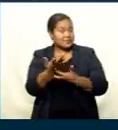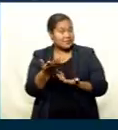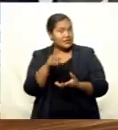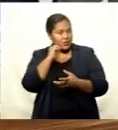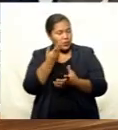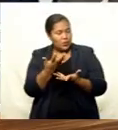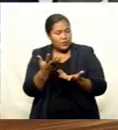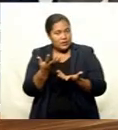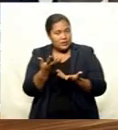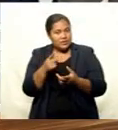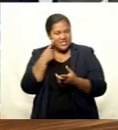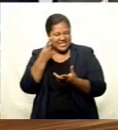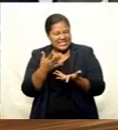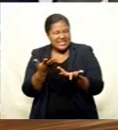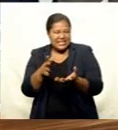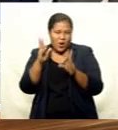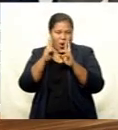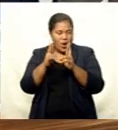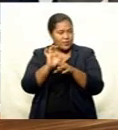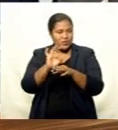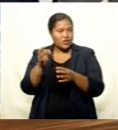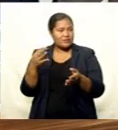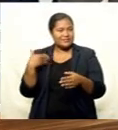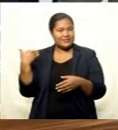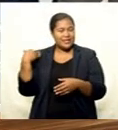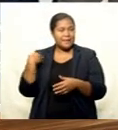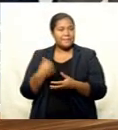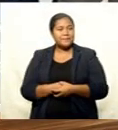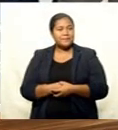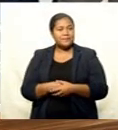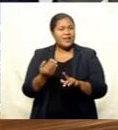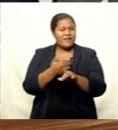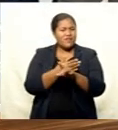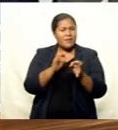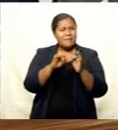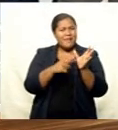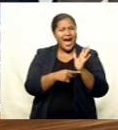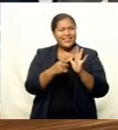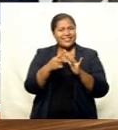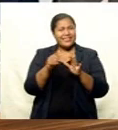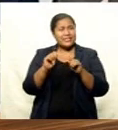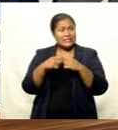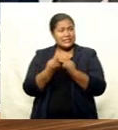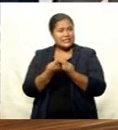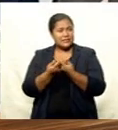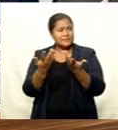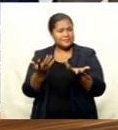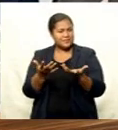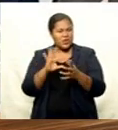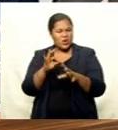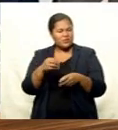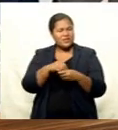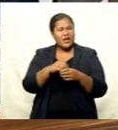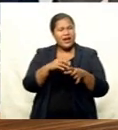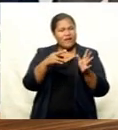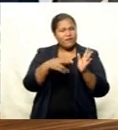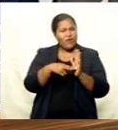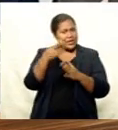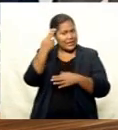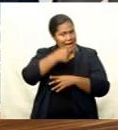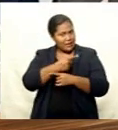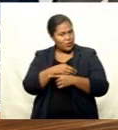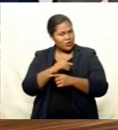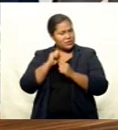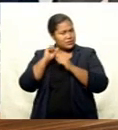it, of that journey. Former Mbati props Daniel and Jacob Saifiti's efforts were not enough for the Knights as they were beaten by the